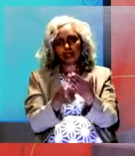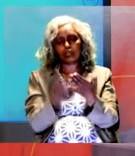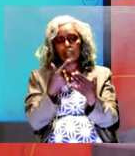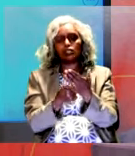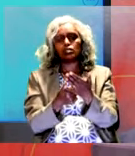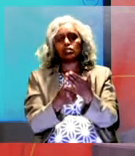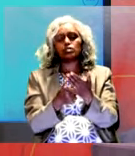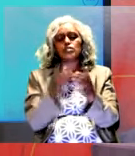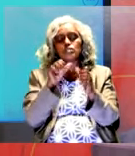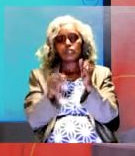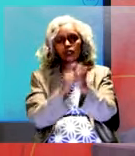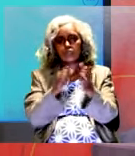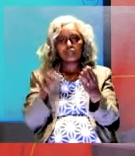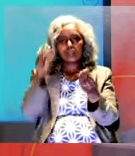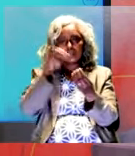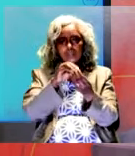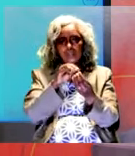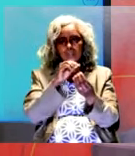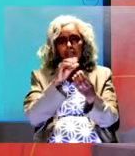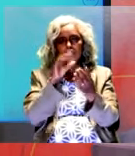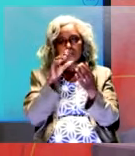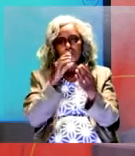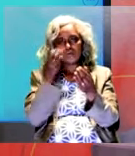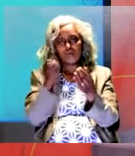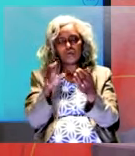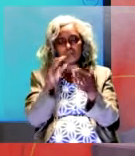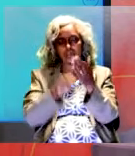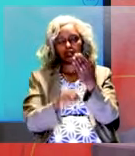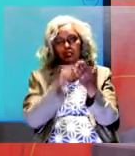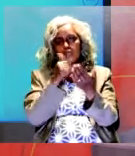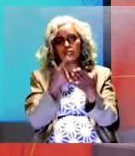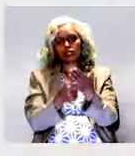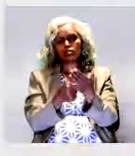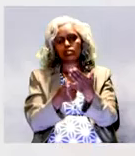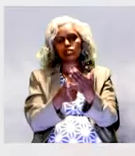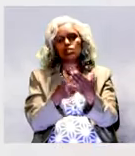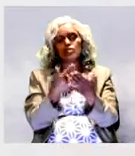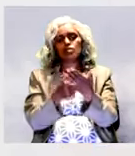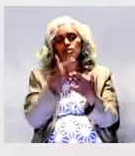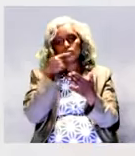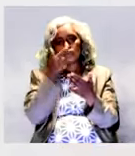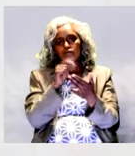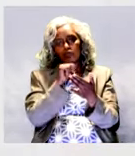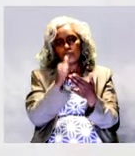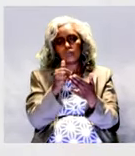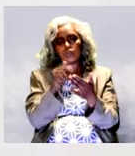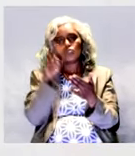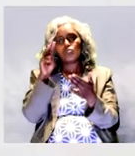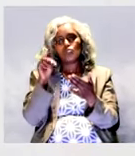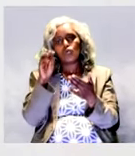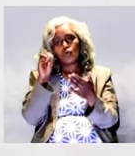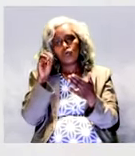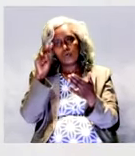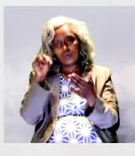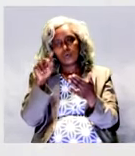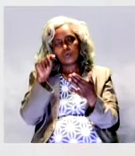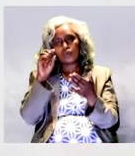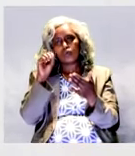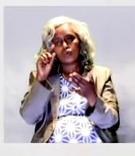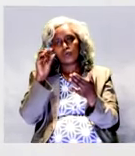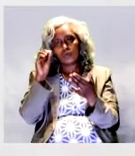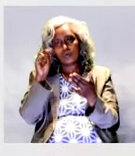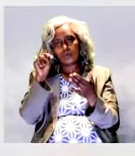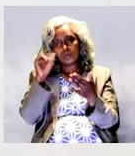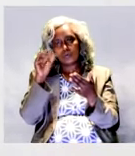is neither increasing nor decreasing. So because of this, is not a monotonic sequence, because